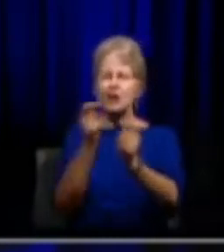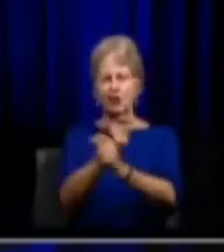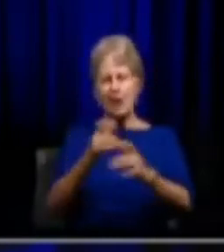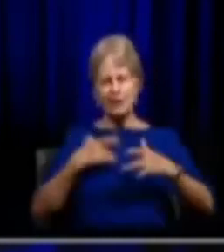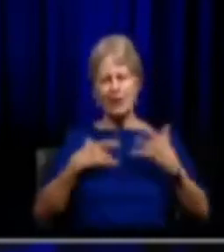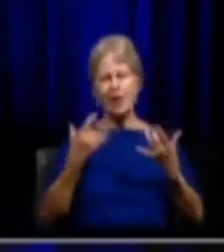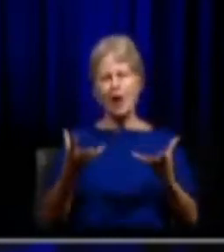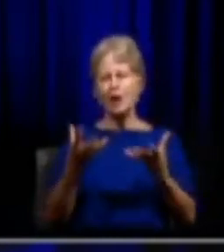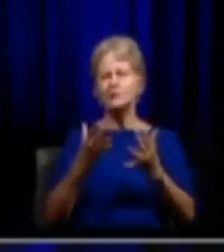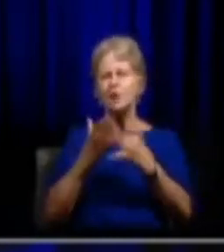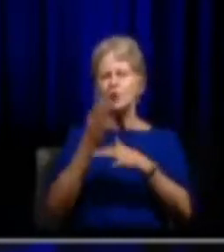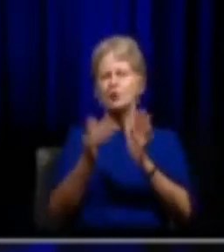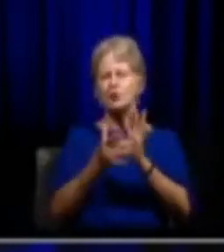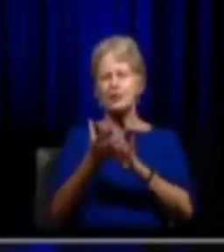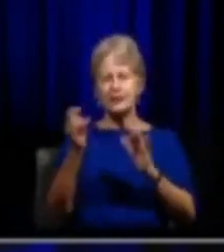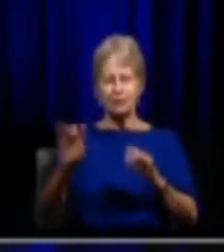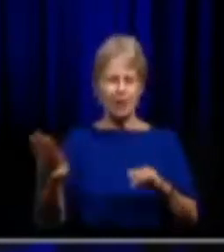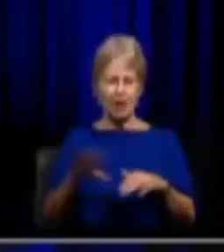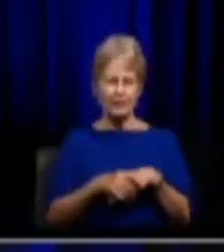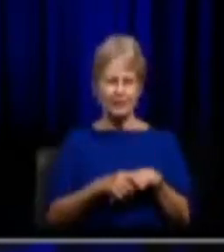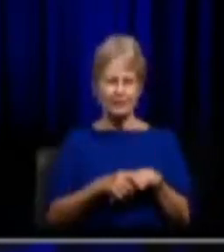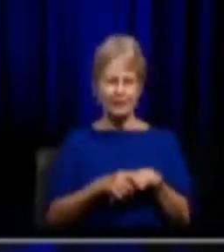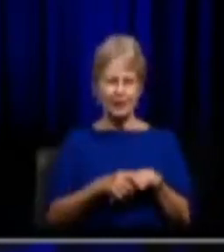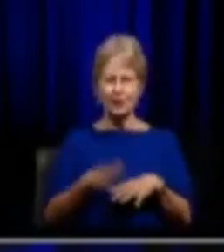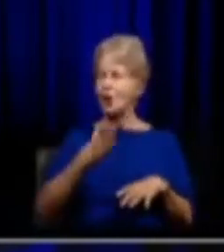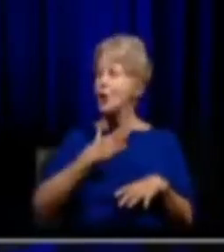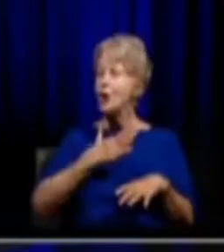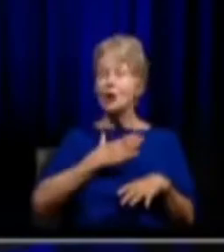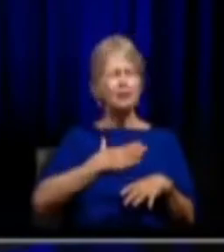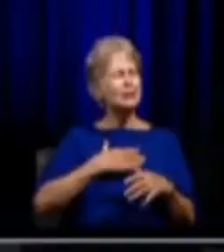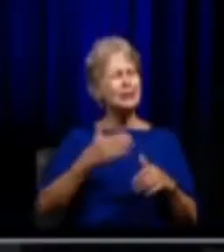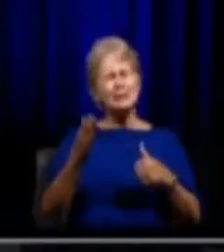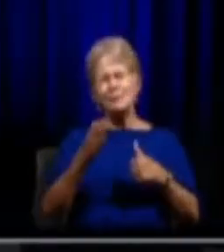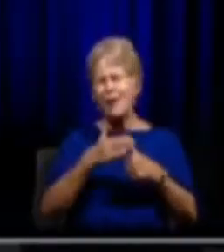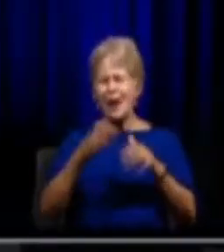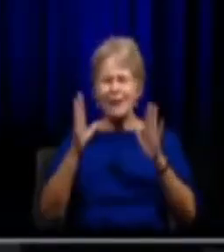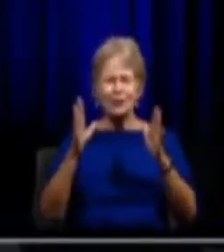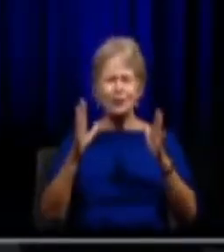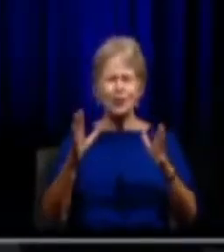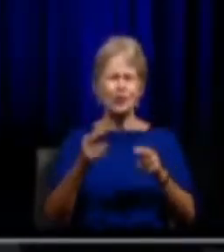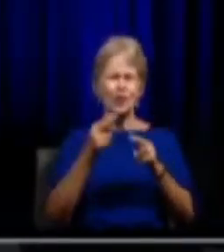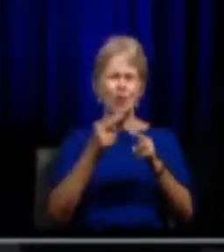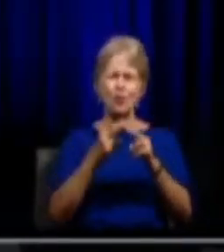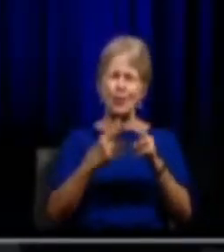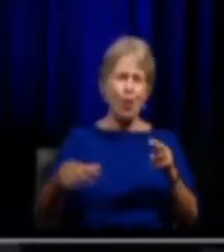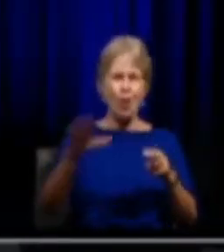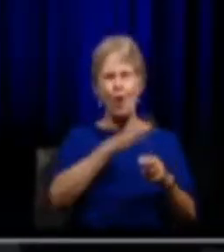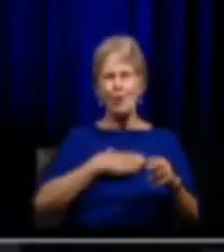And this is a great church with all of my favourite imperfect people in it. That's who you are. You're my favourite not perfect